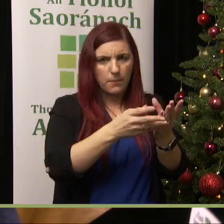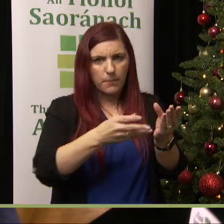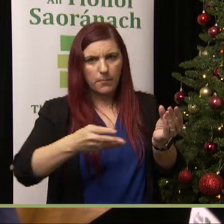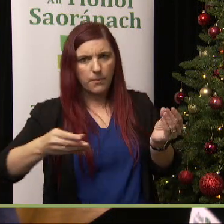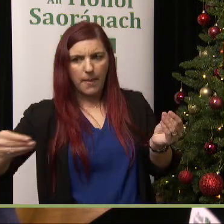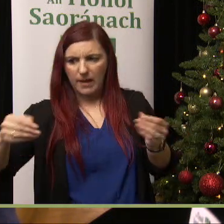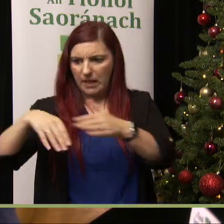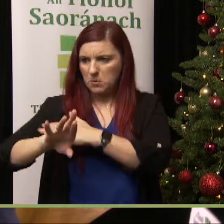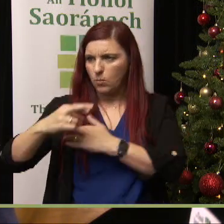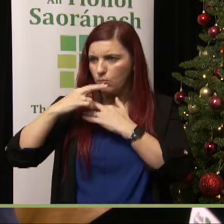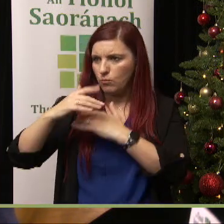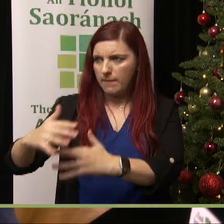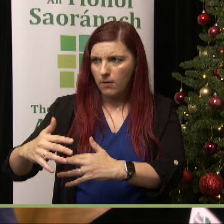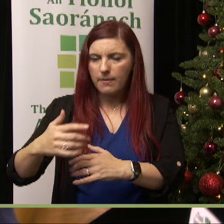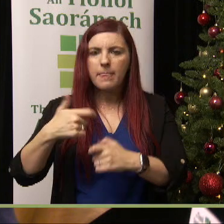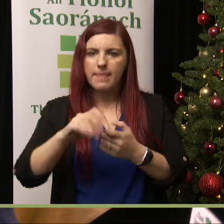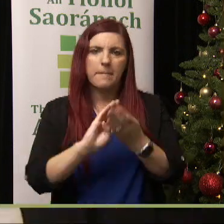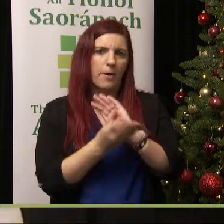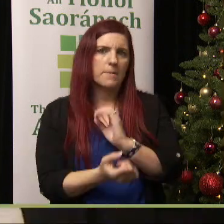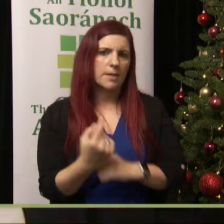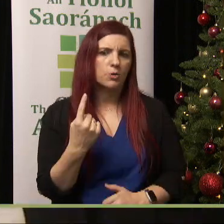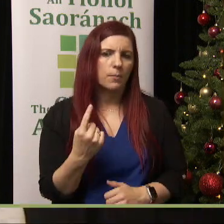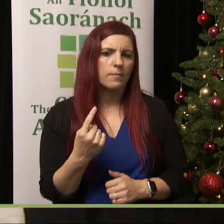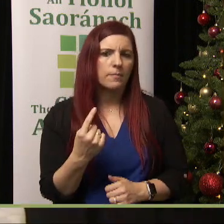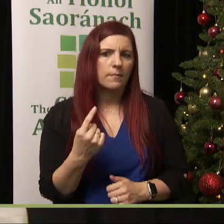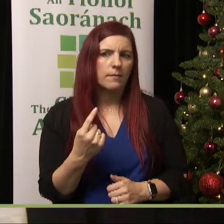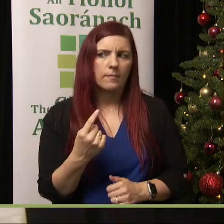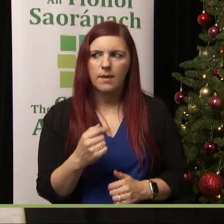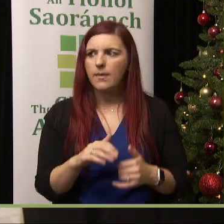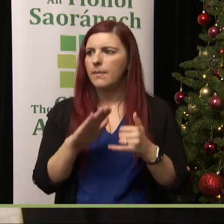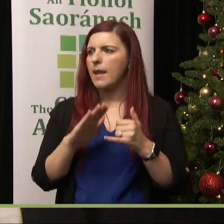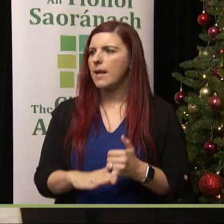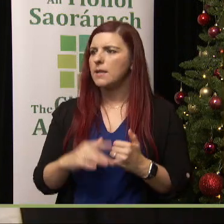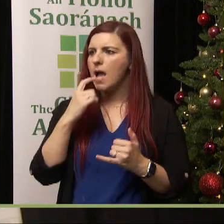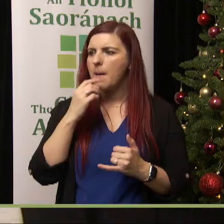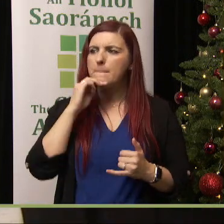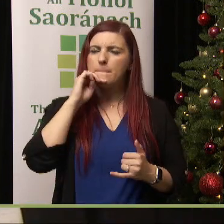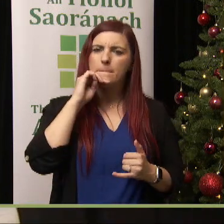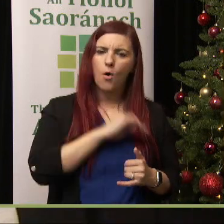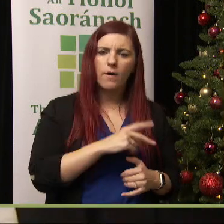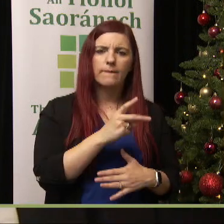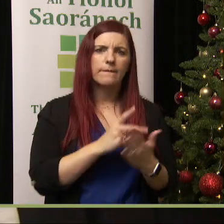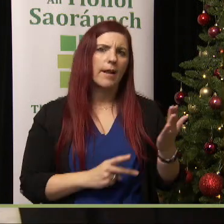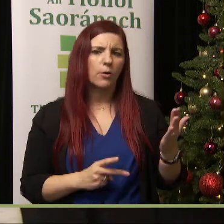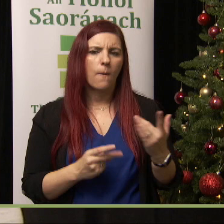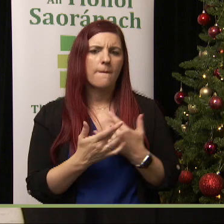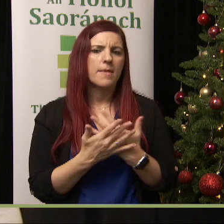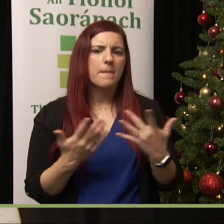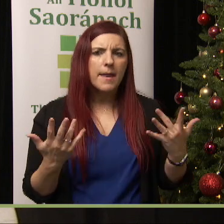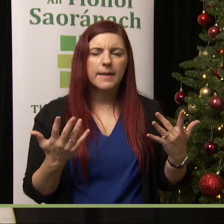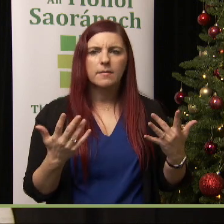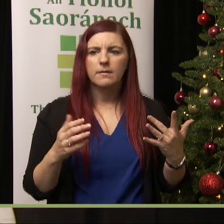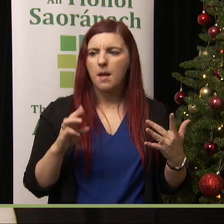rivers, this causes problems. And then the final really important value of the many I could think of